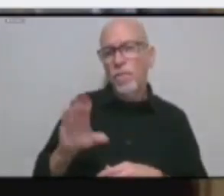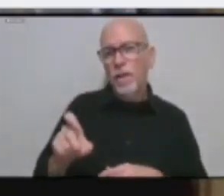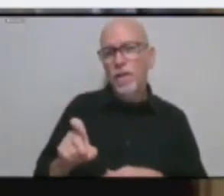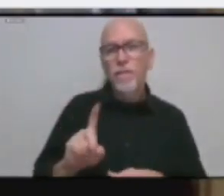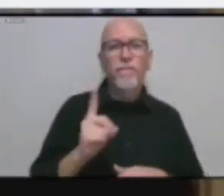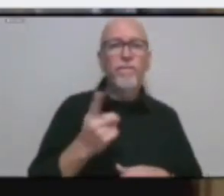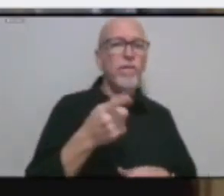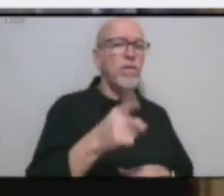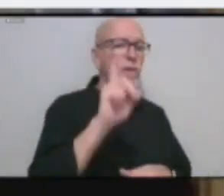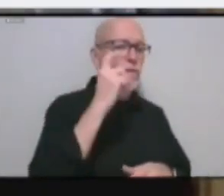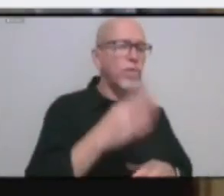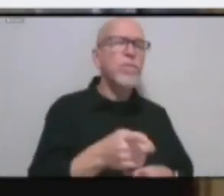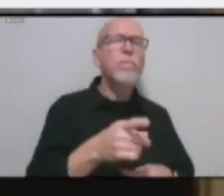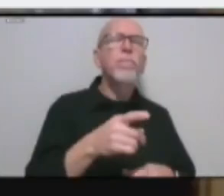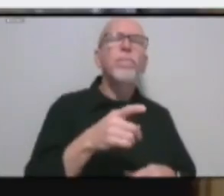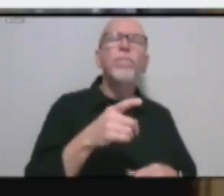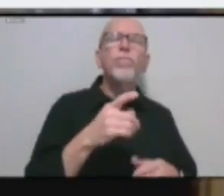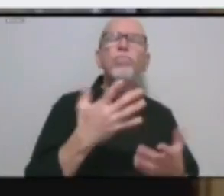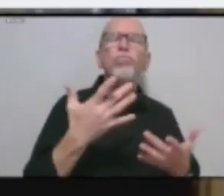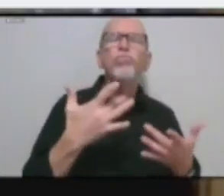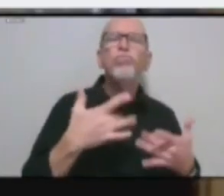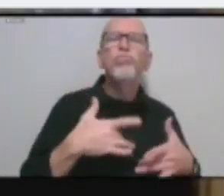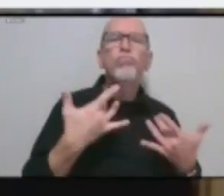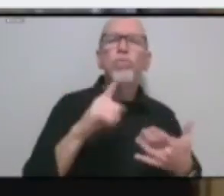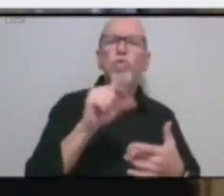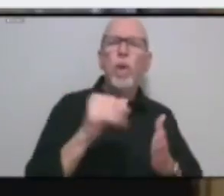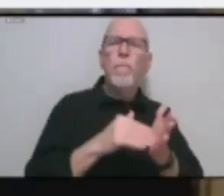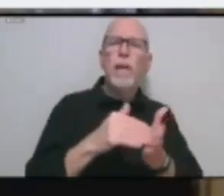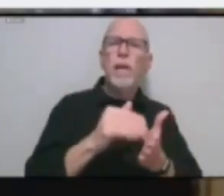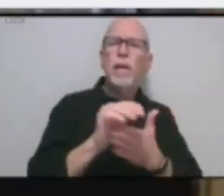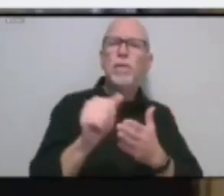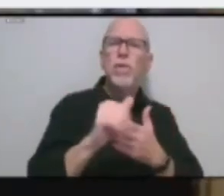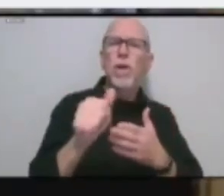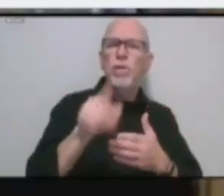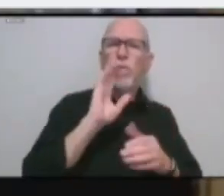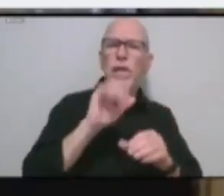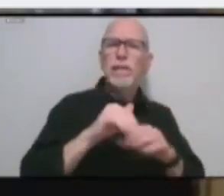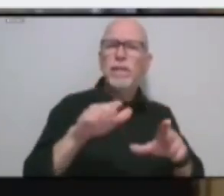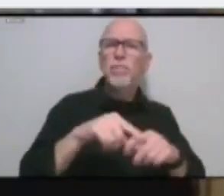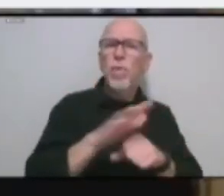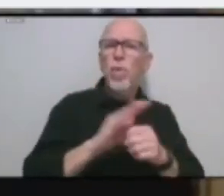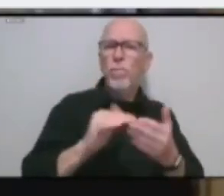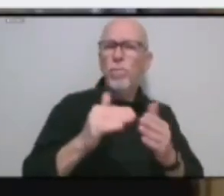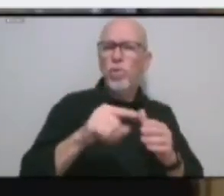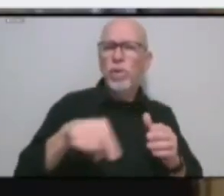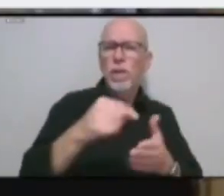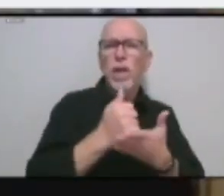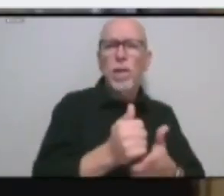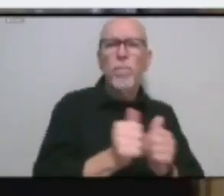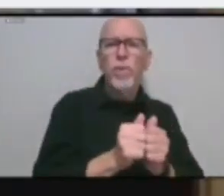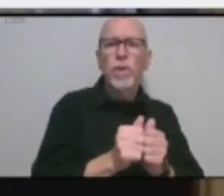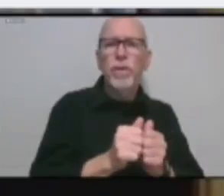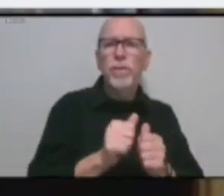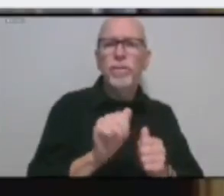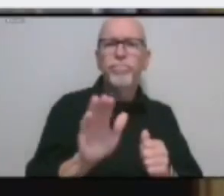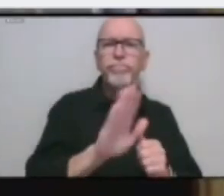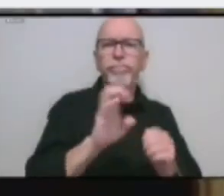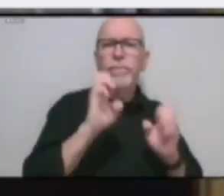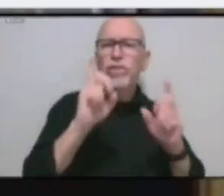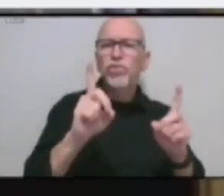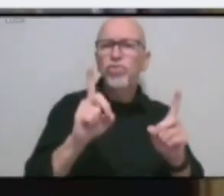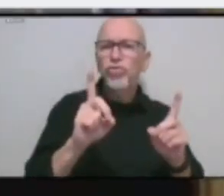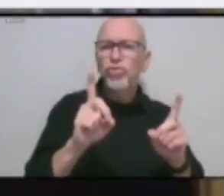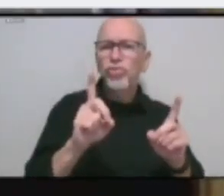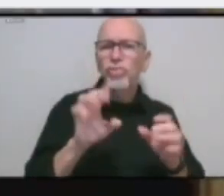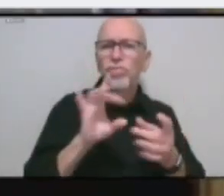Governor. What is the status of the $20 million, I think it was, that you're sending to local communities to help with this education effort